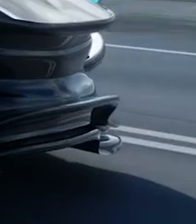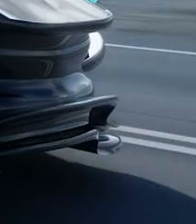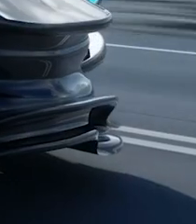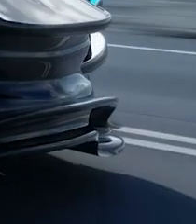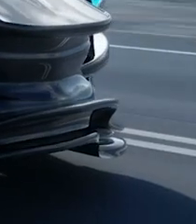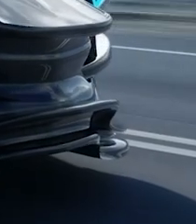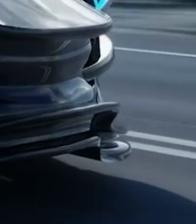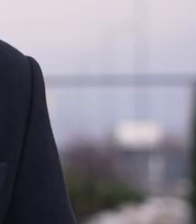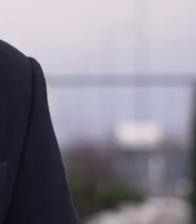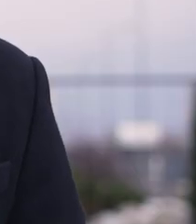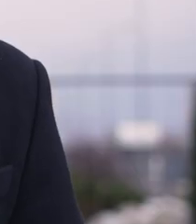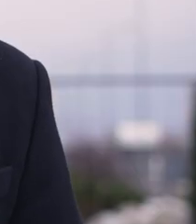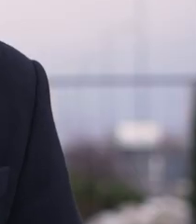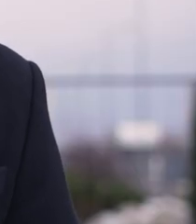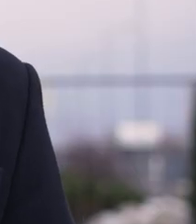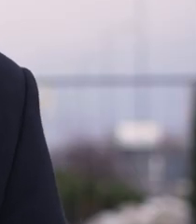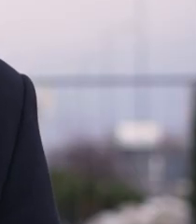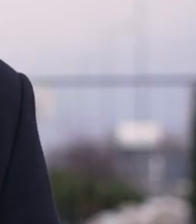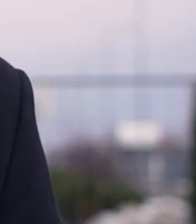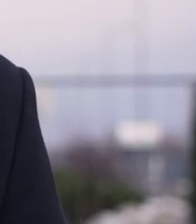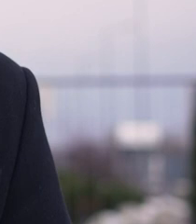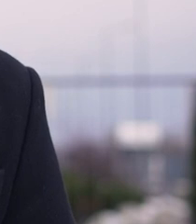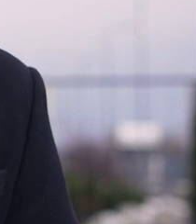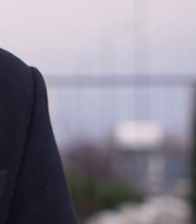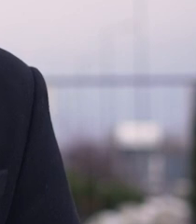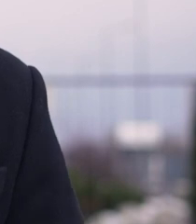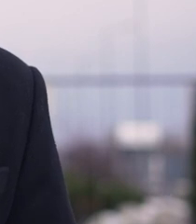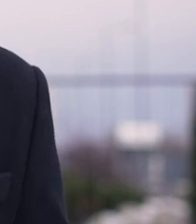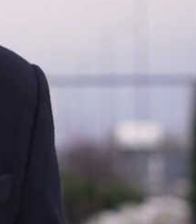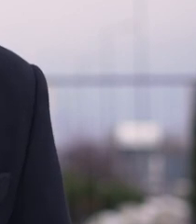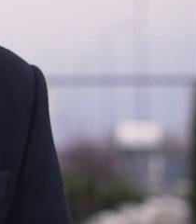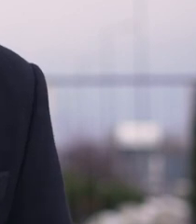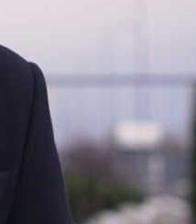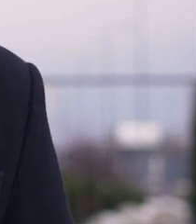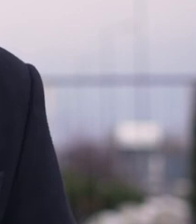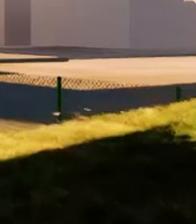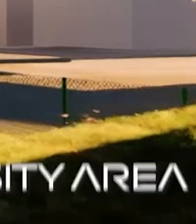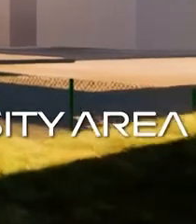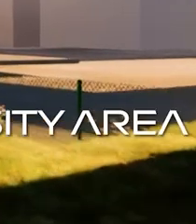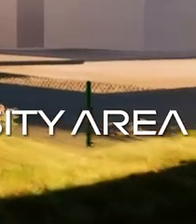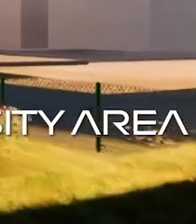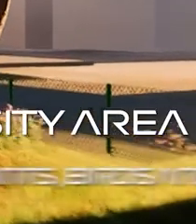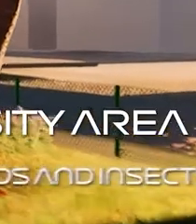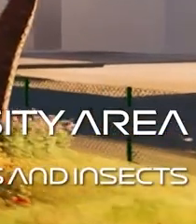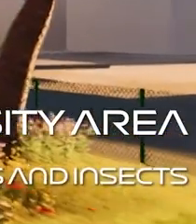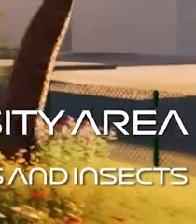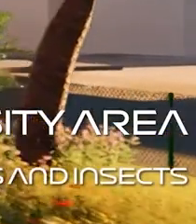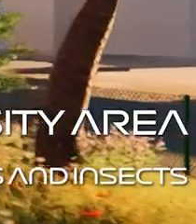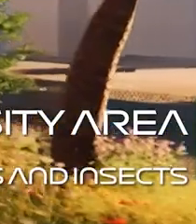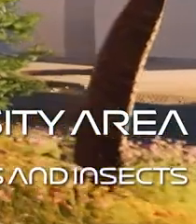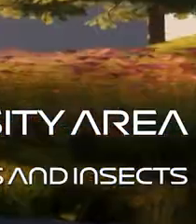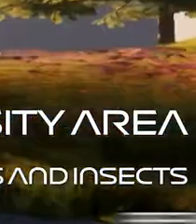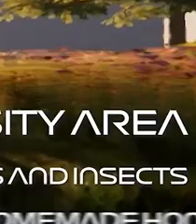travel. Our cradle-to-cradle approach allows us to look at sustainability across the value chain. We're bringing circular flow of